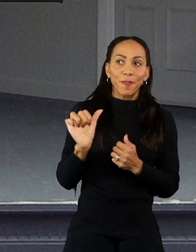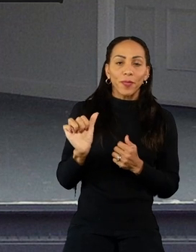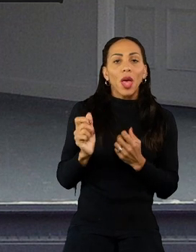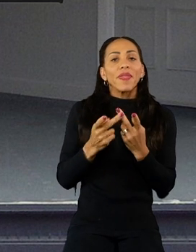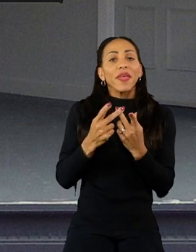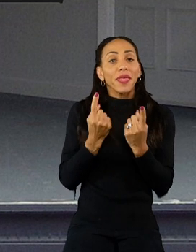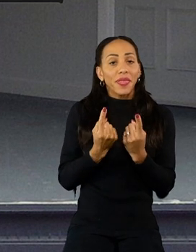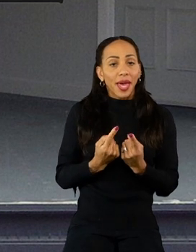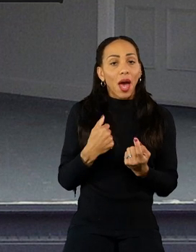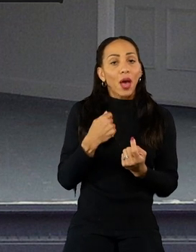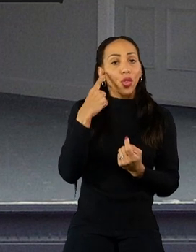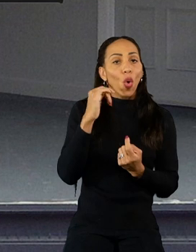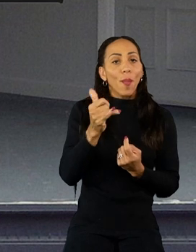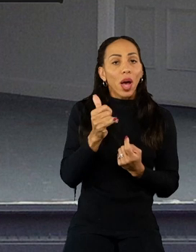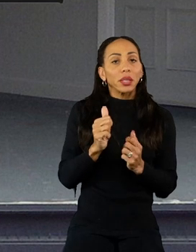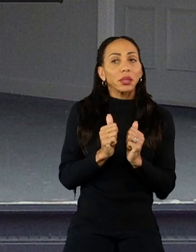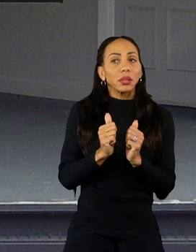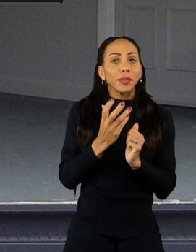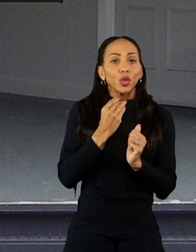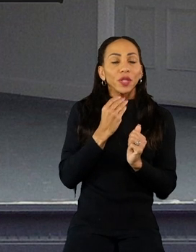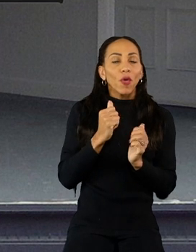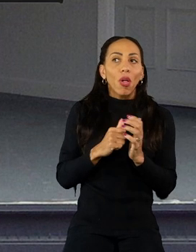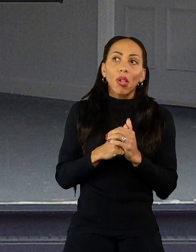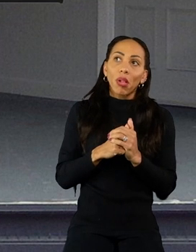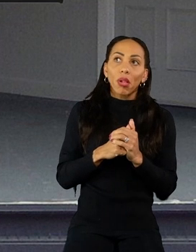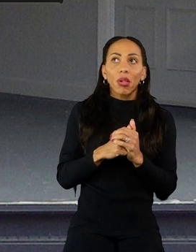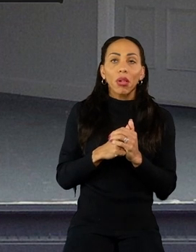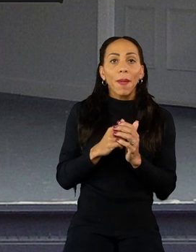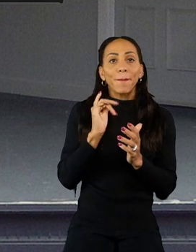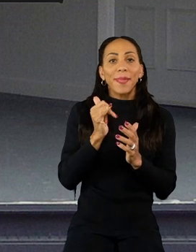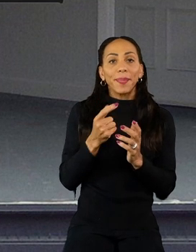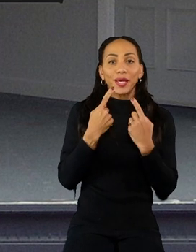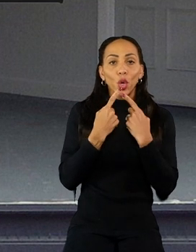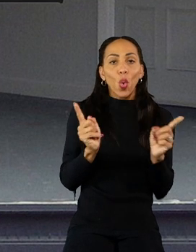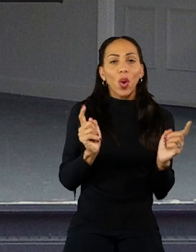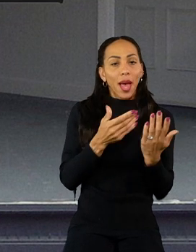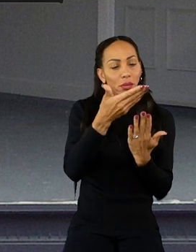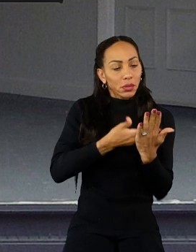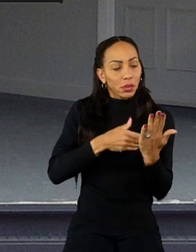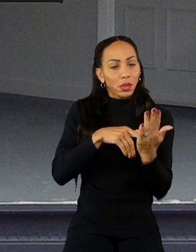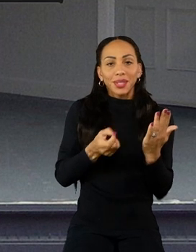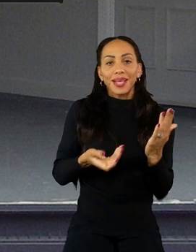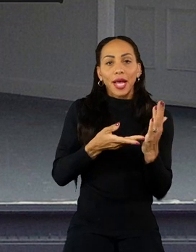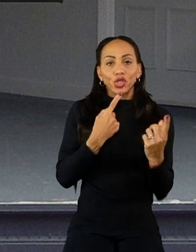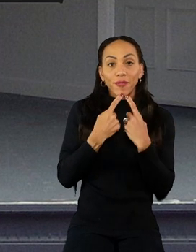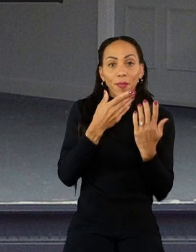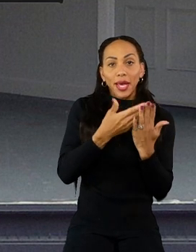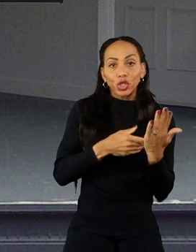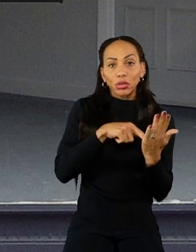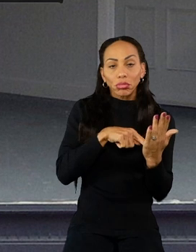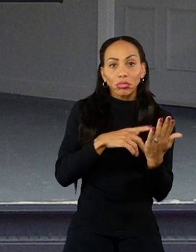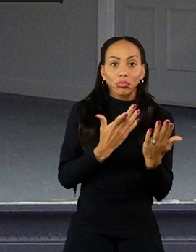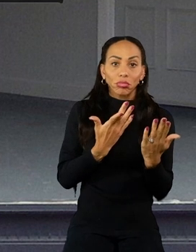Yeah, no, absolutely. Absolutely. Another thing I thought I wonder if it would be helpful to put in the call